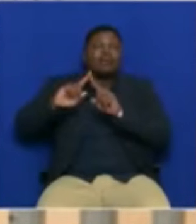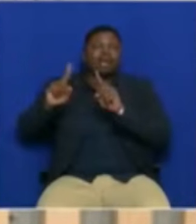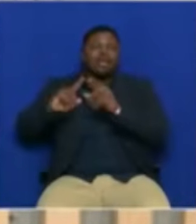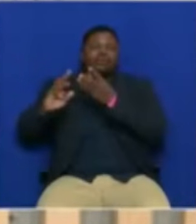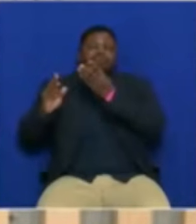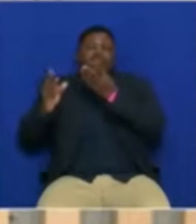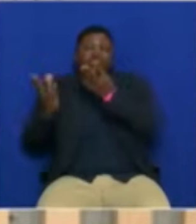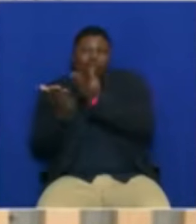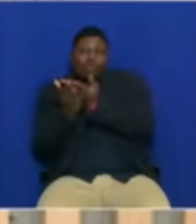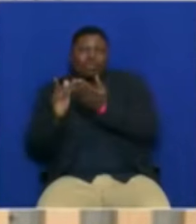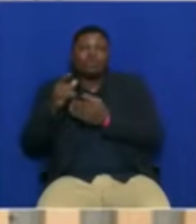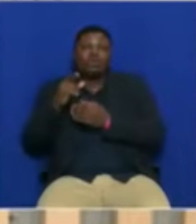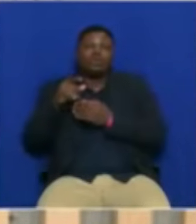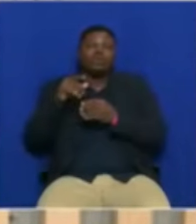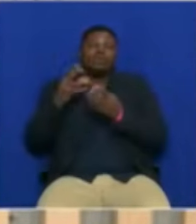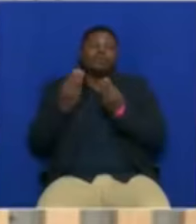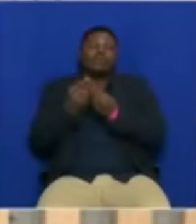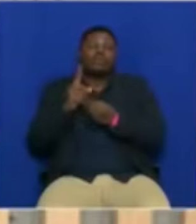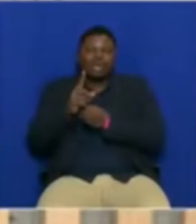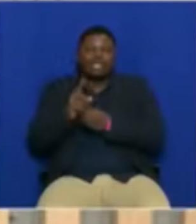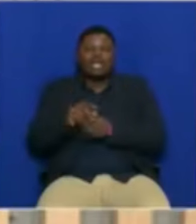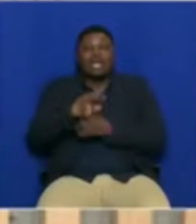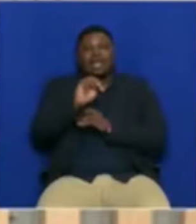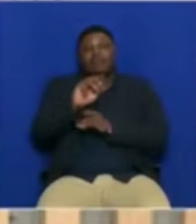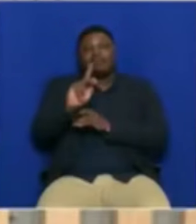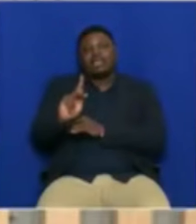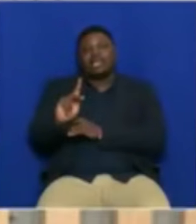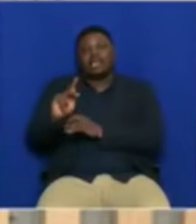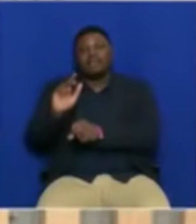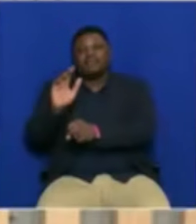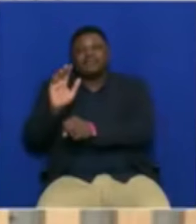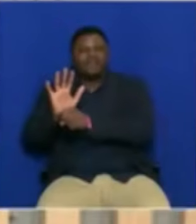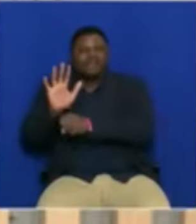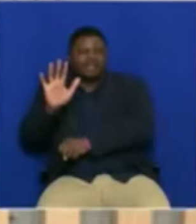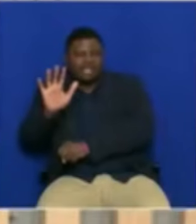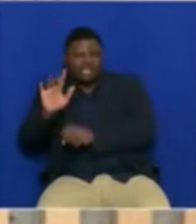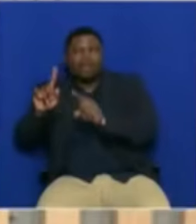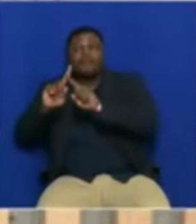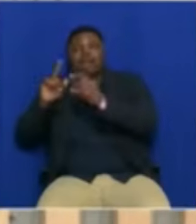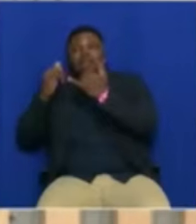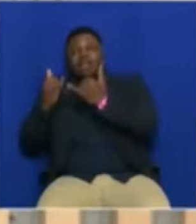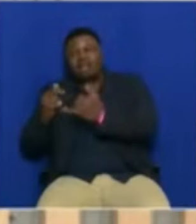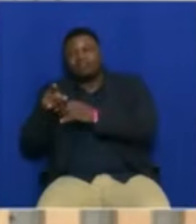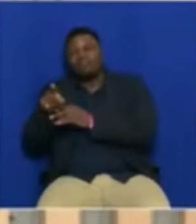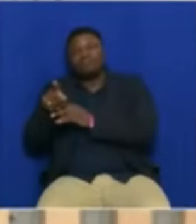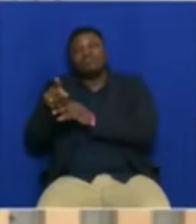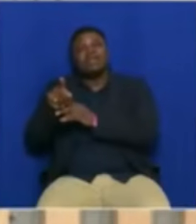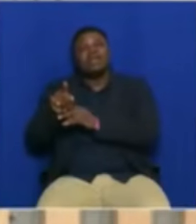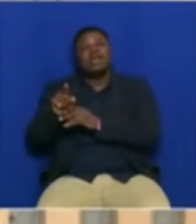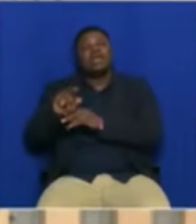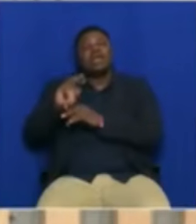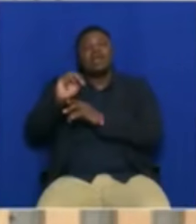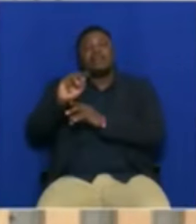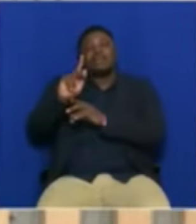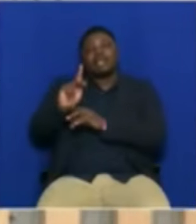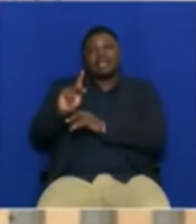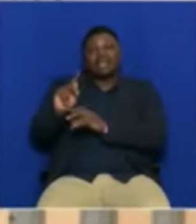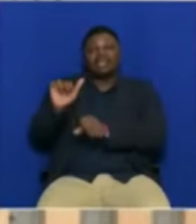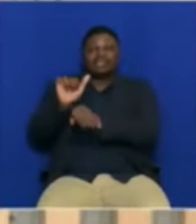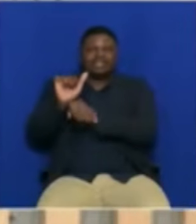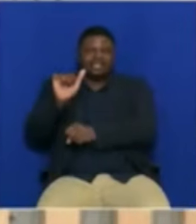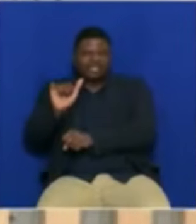not. It's MK16 in General Mkwanazi's annexure bundles.